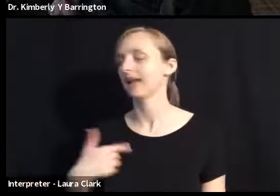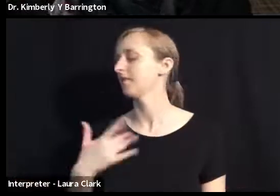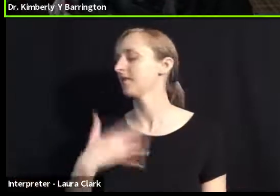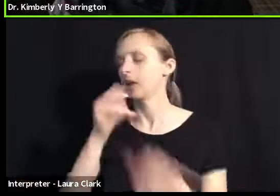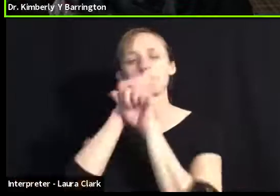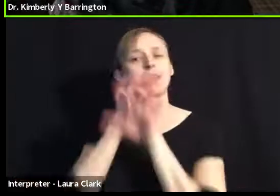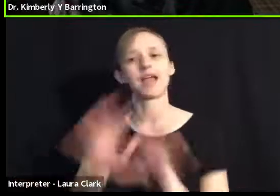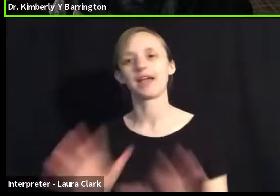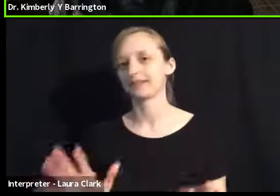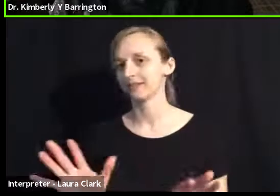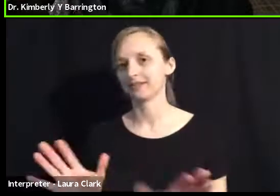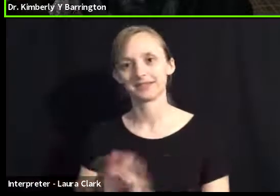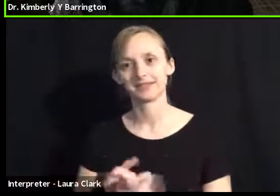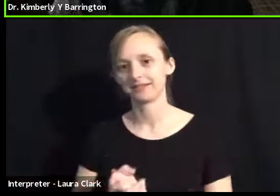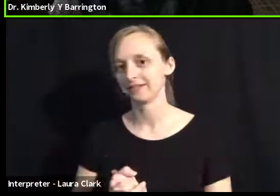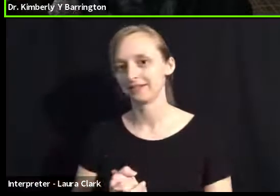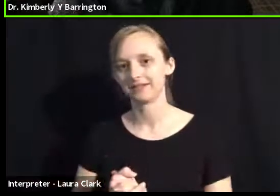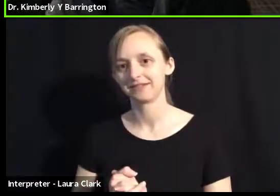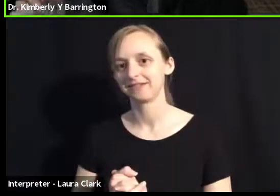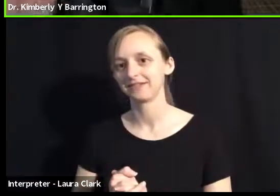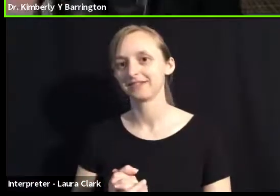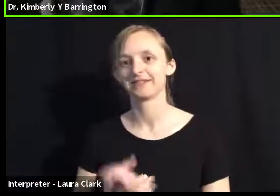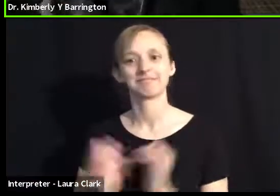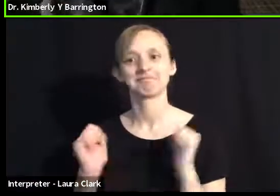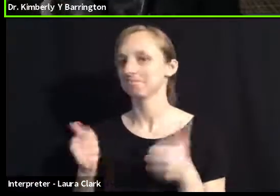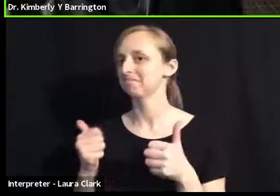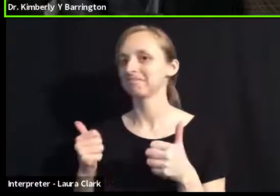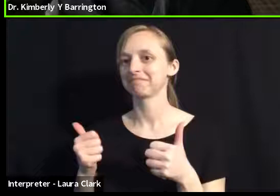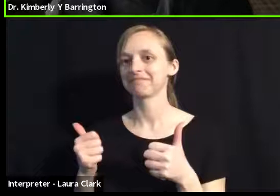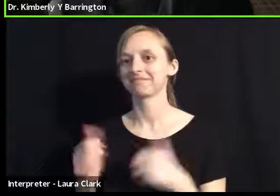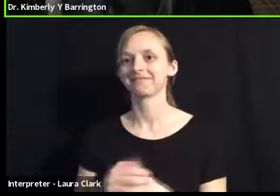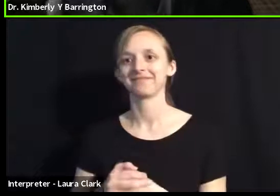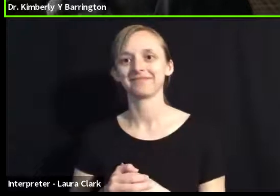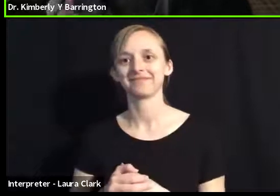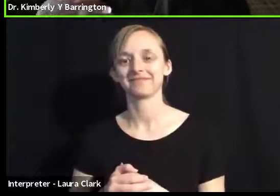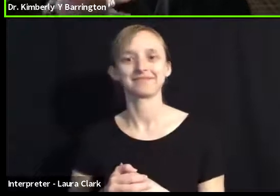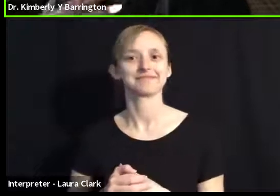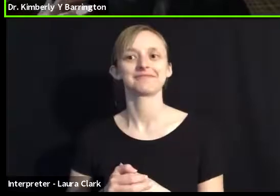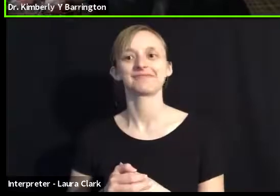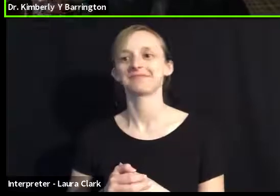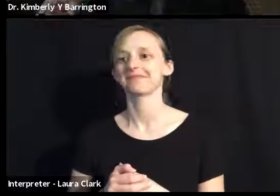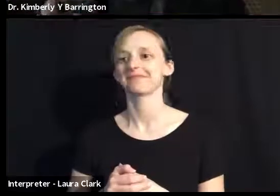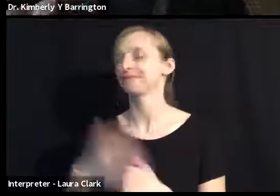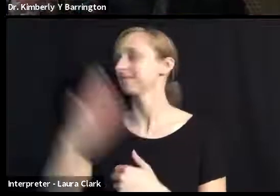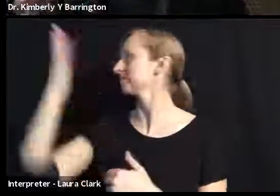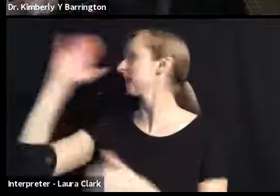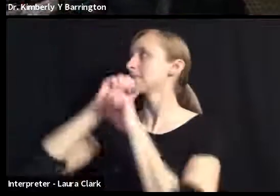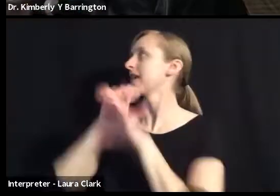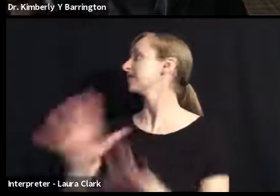I'm highly favored in the way. Hallelujah. You know,